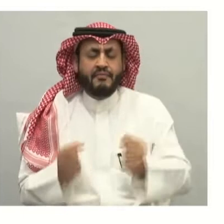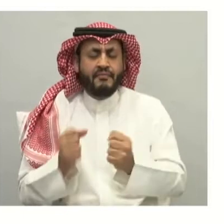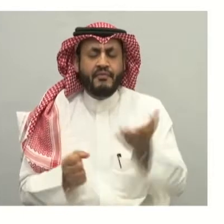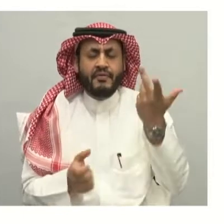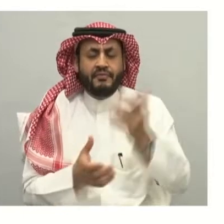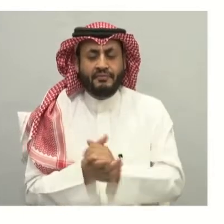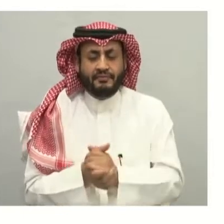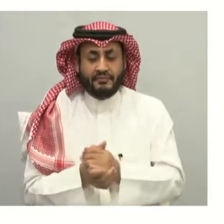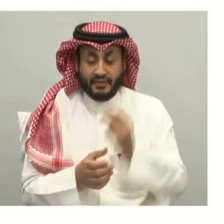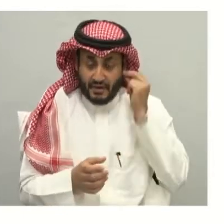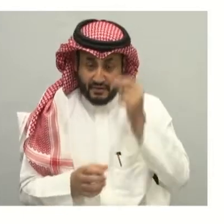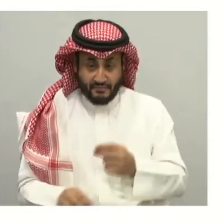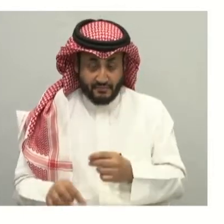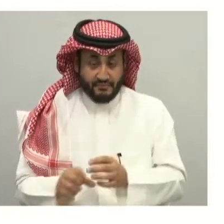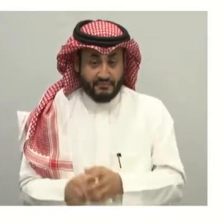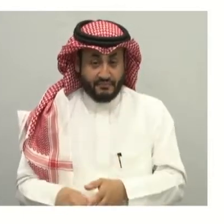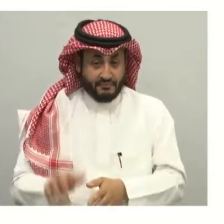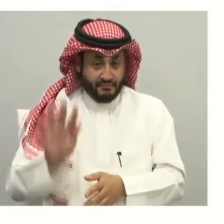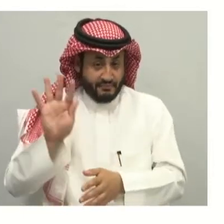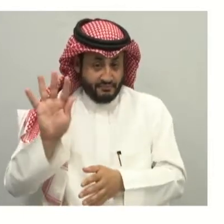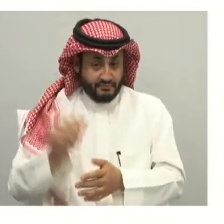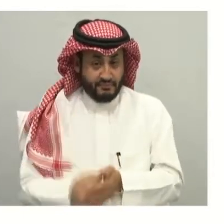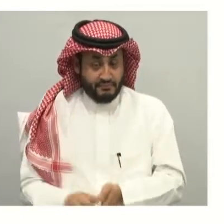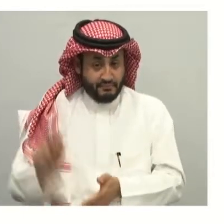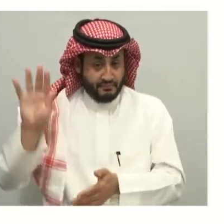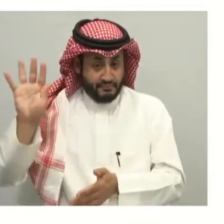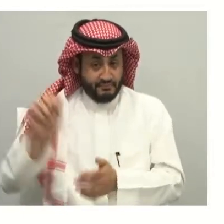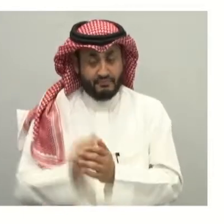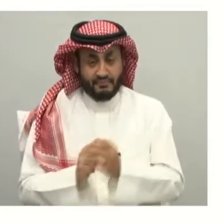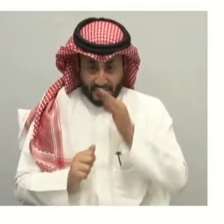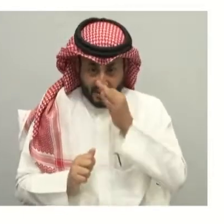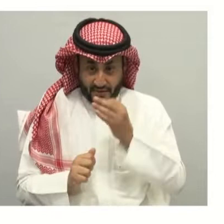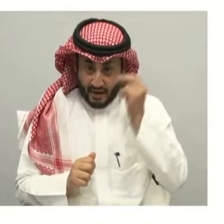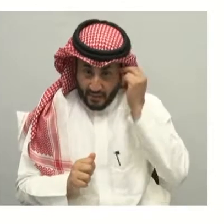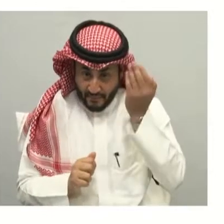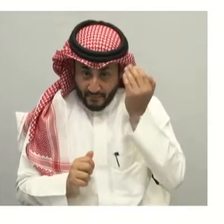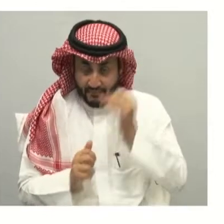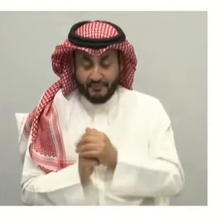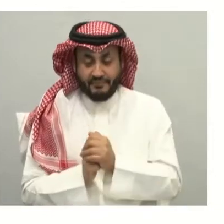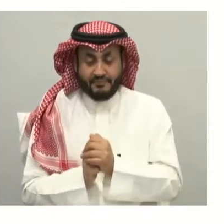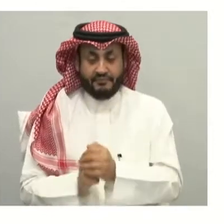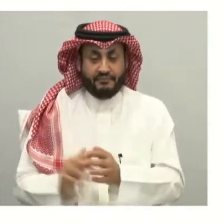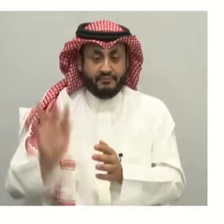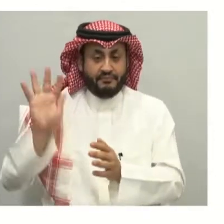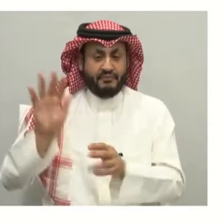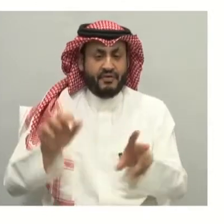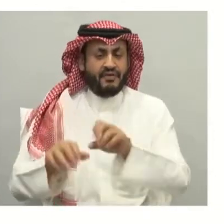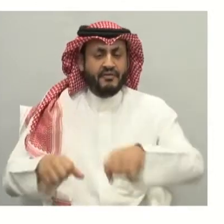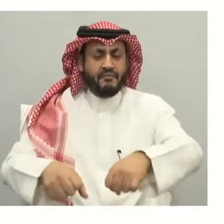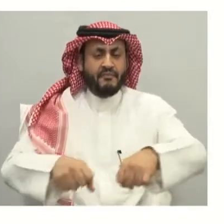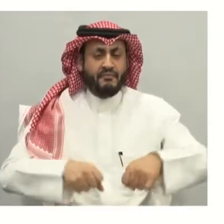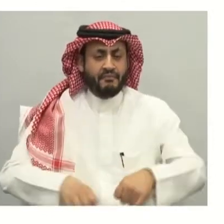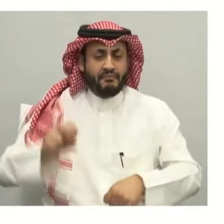We learned to make the sound sh and ch. Remember, sh for ship and